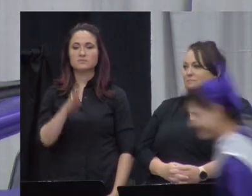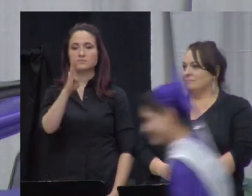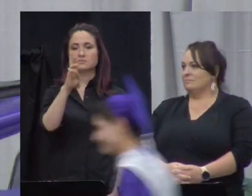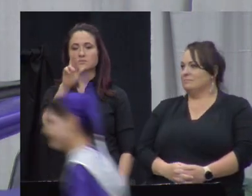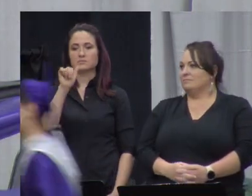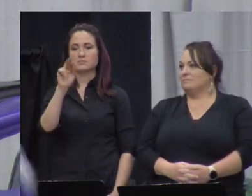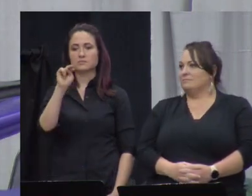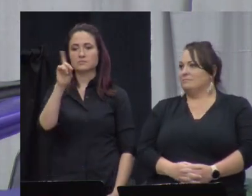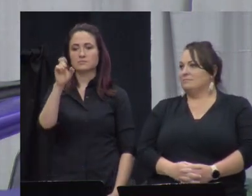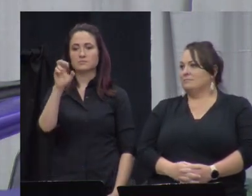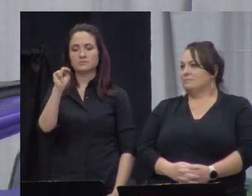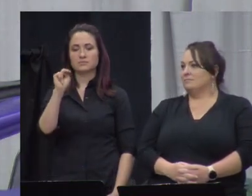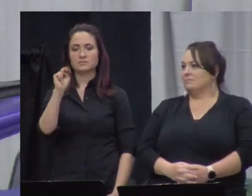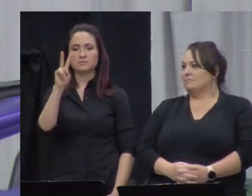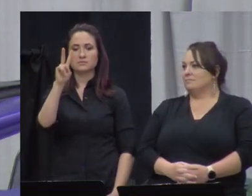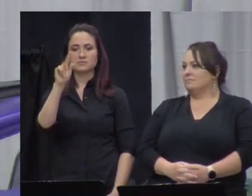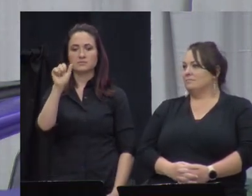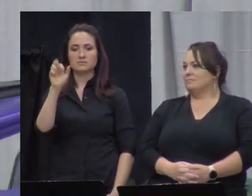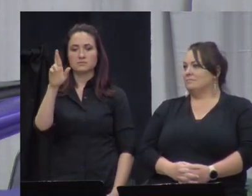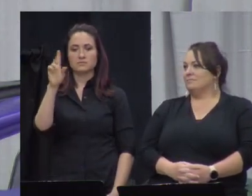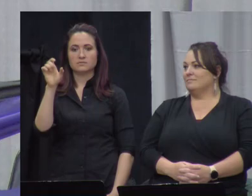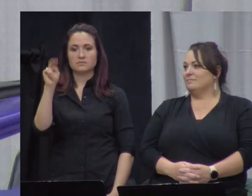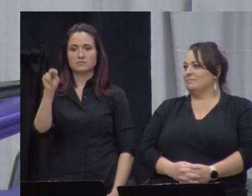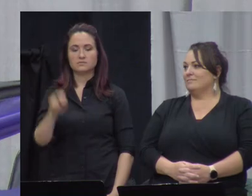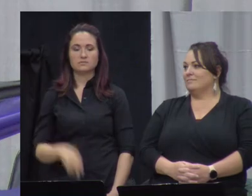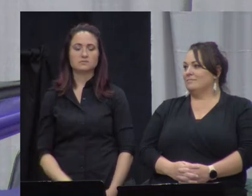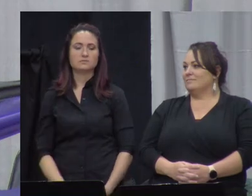Brandon Velarde.